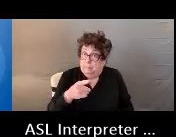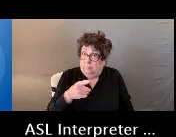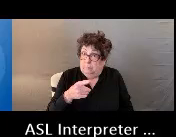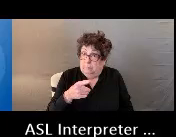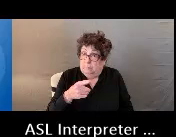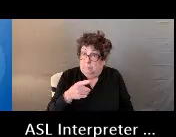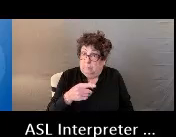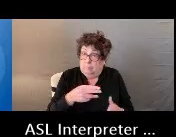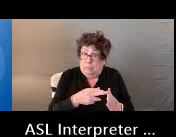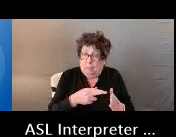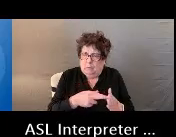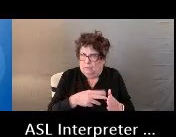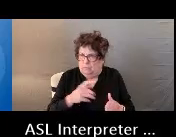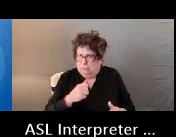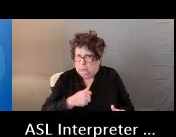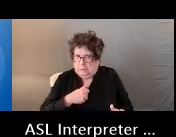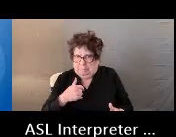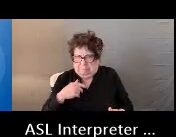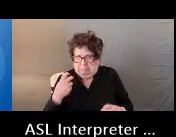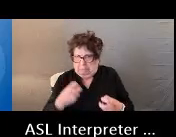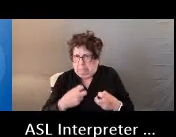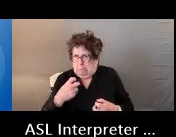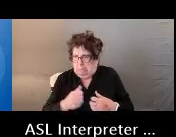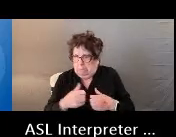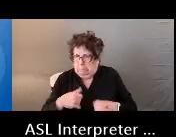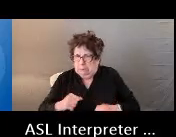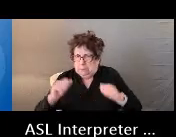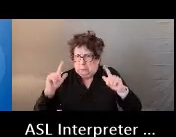sorry, I'm having issues with my screen.